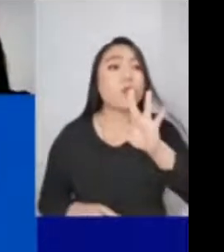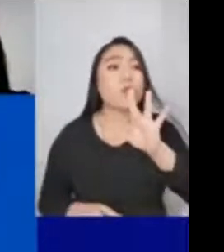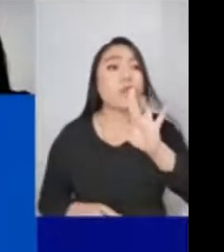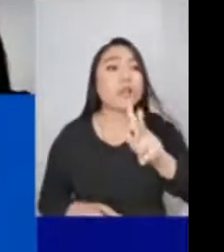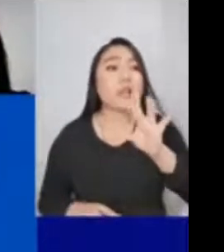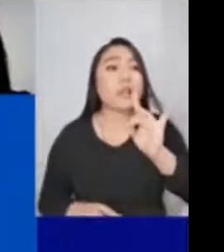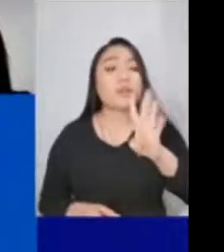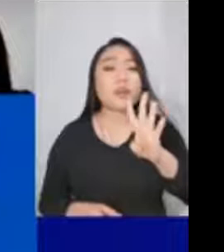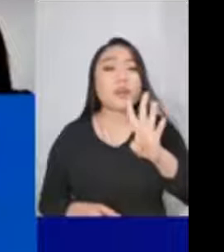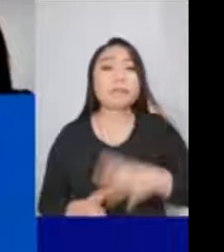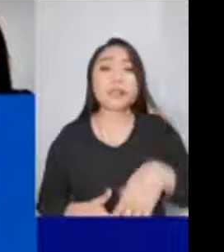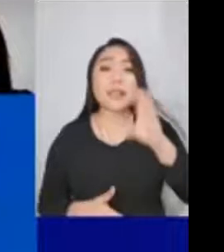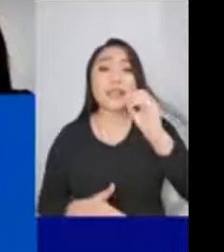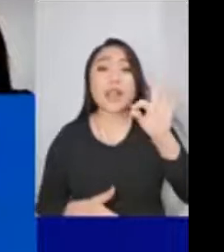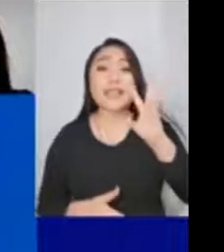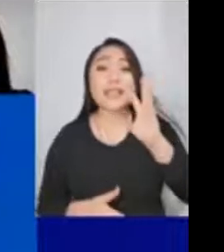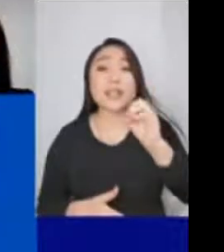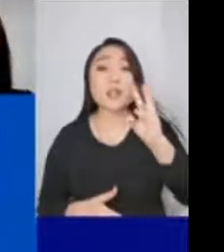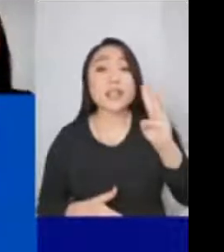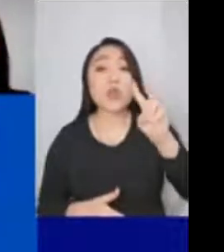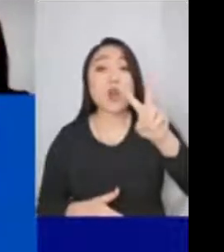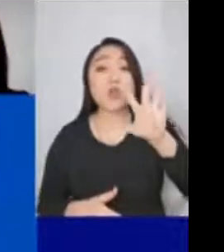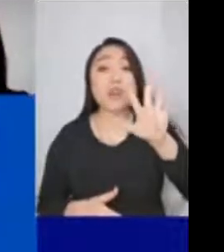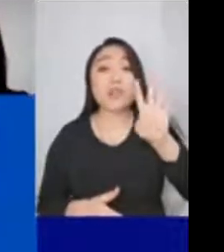0923-958-2384 for Sun and Smart subscriber, and